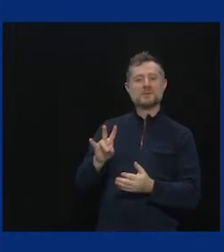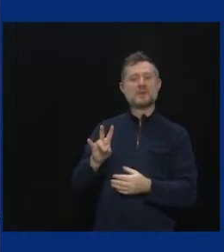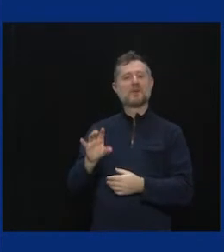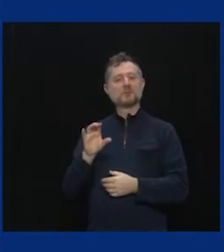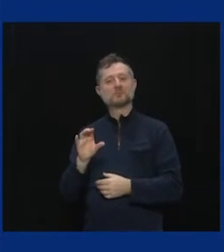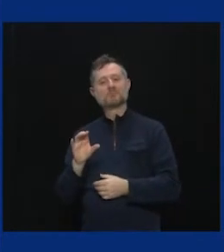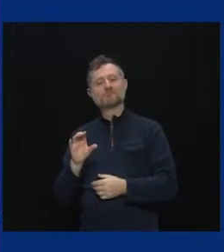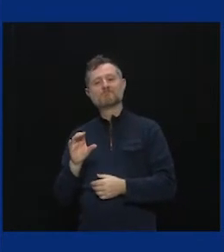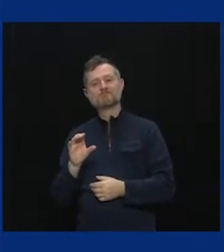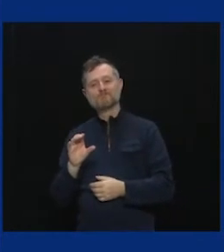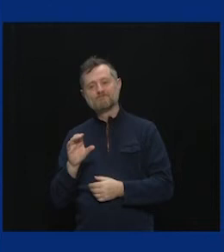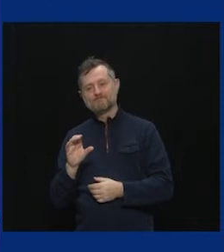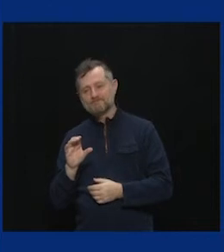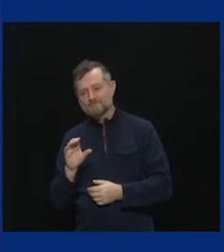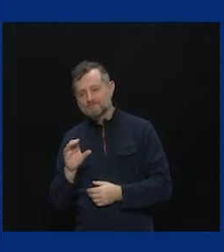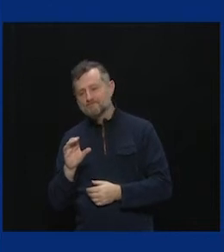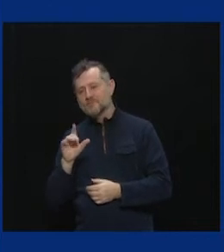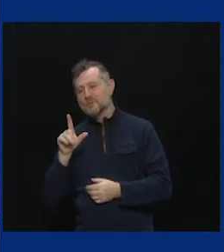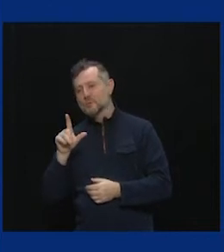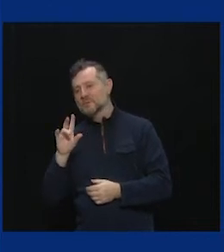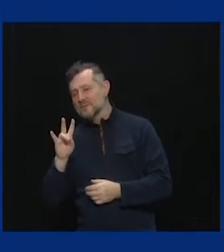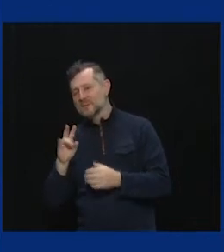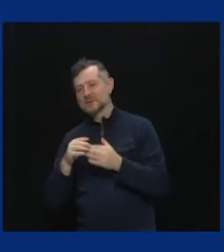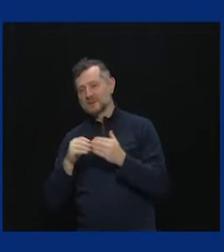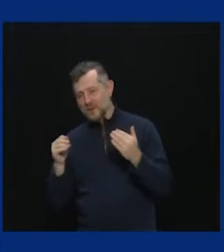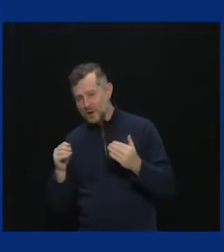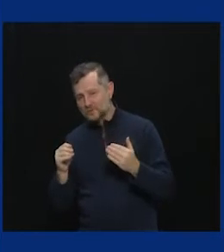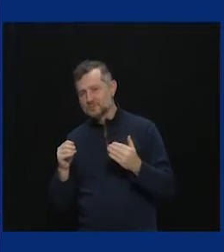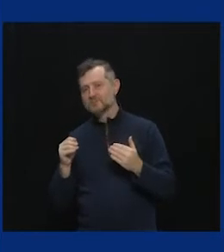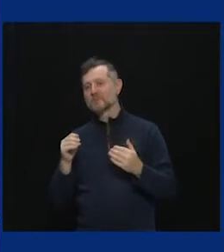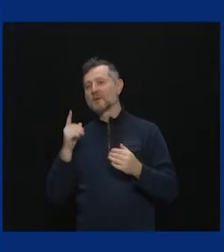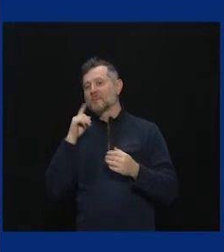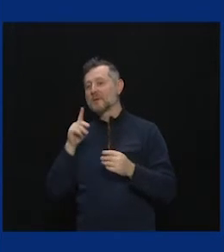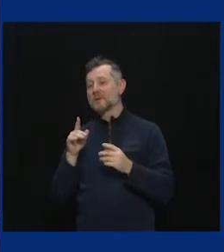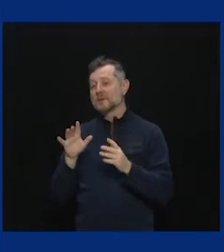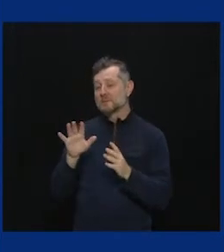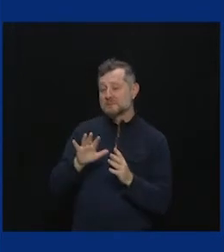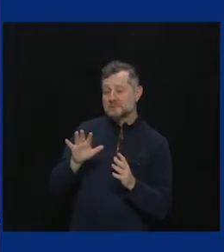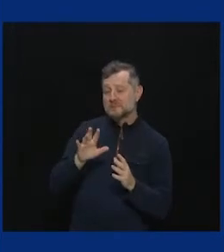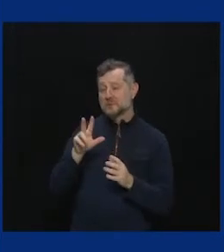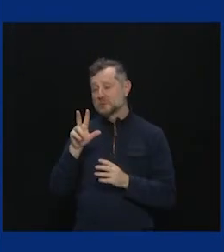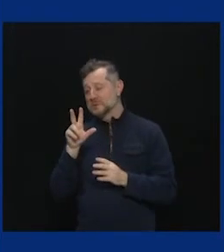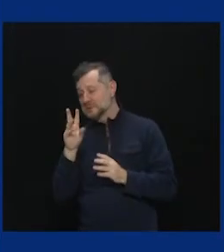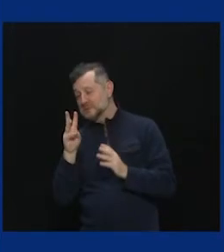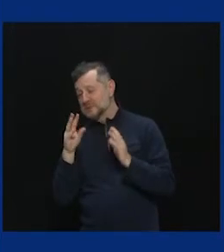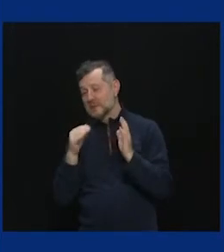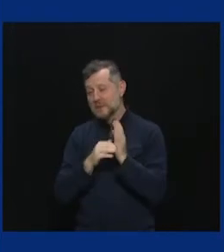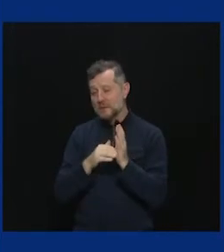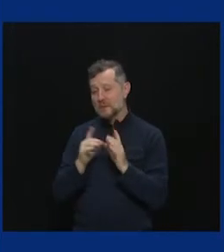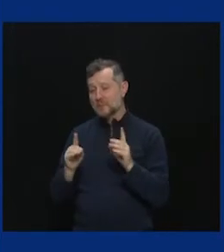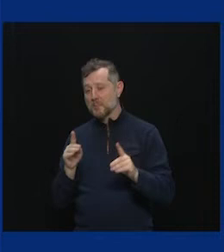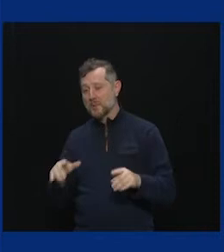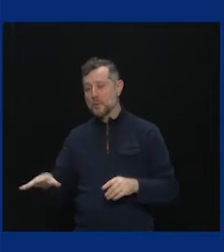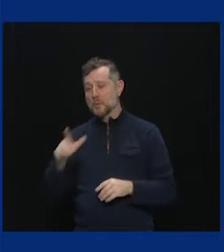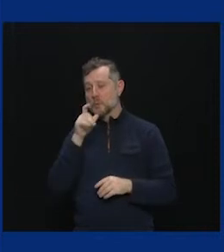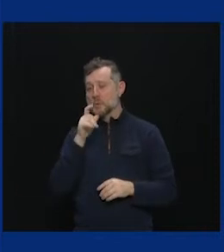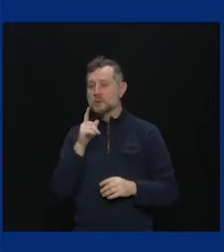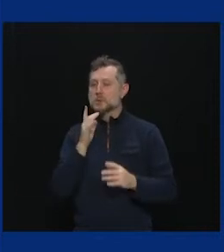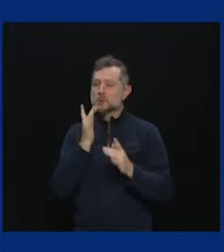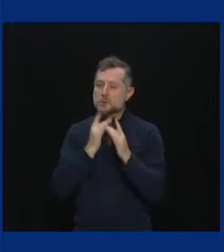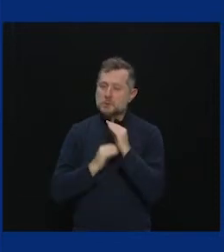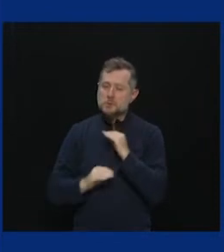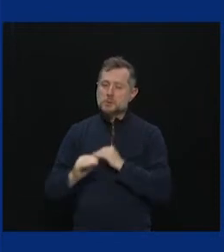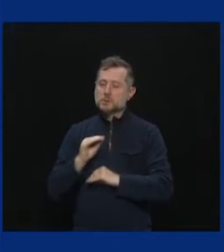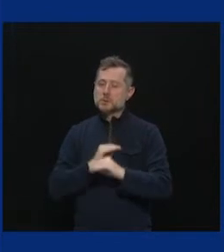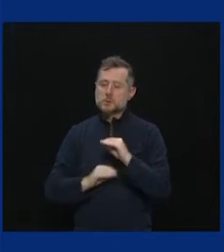$2,700 to as many as 36,000 people are just hanging on by a thread. We have to help them with this one-time payment,